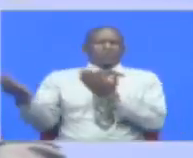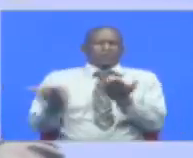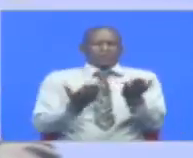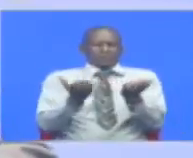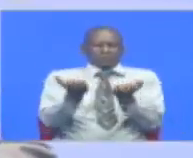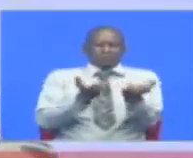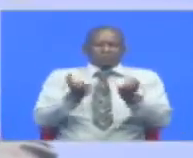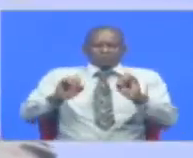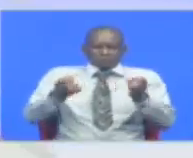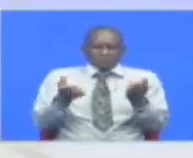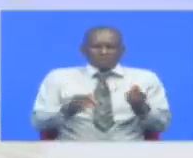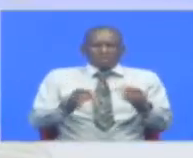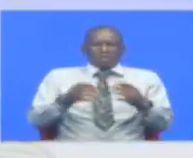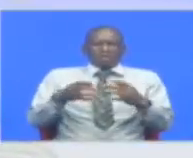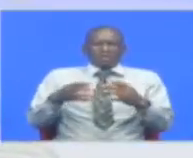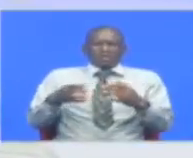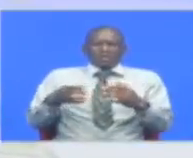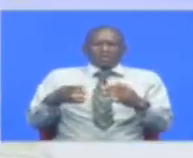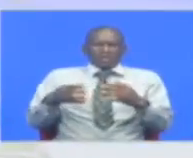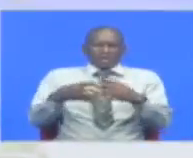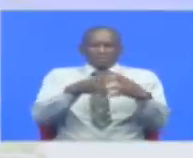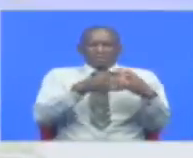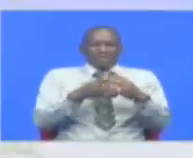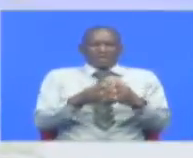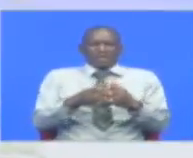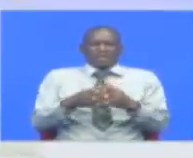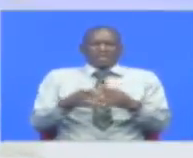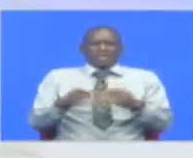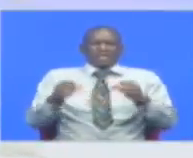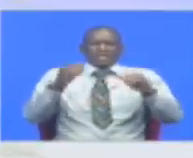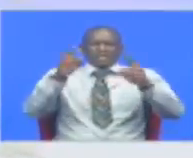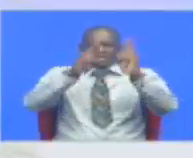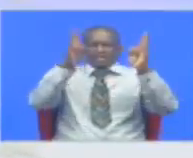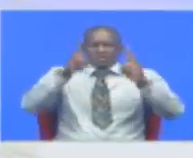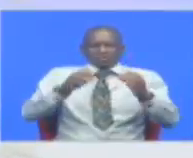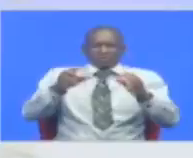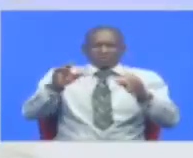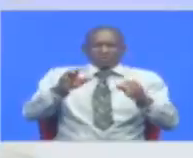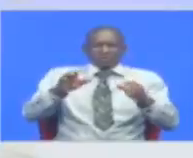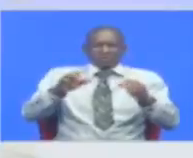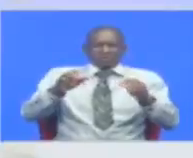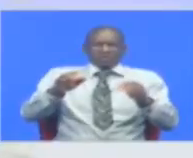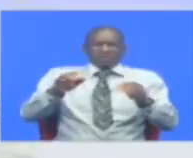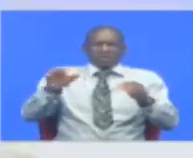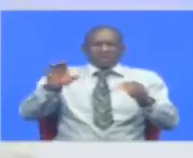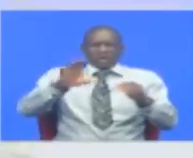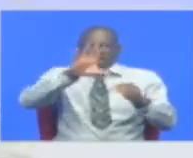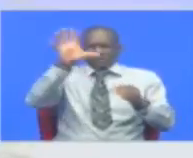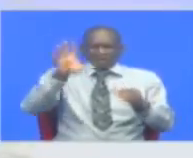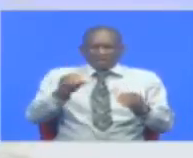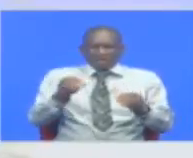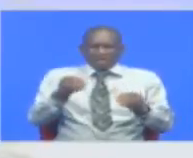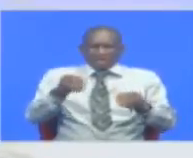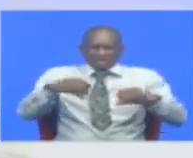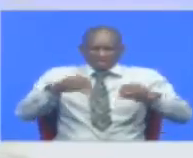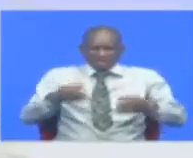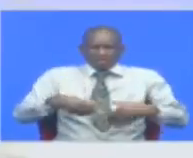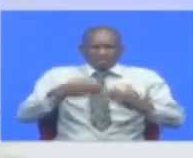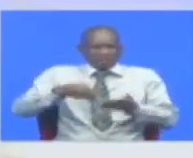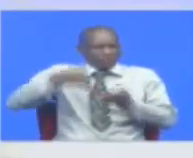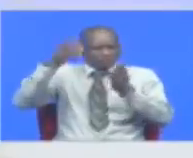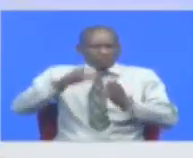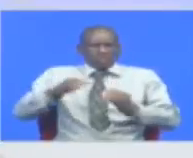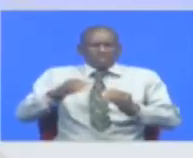Now, the United States International University Africa has signed a service provision agreement with Acorn Holdings for the provisions of student